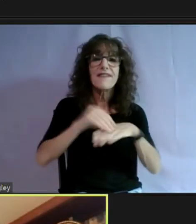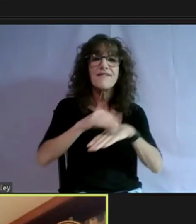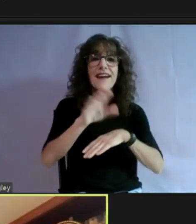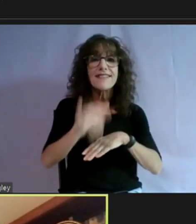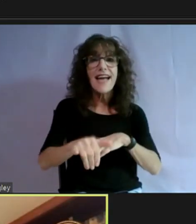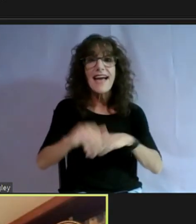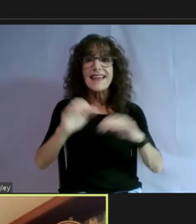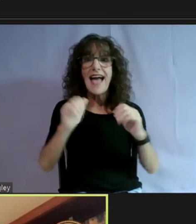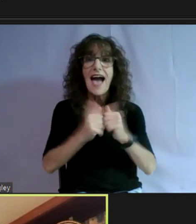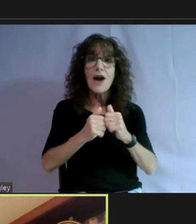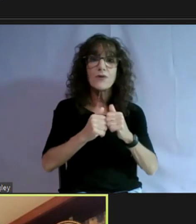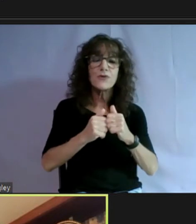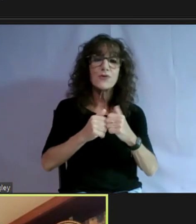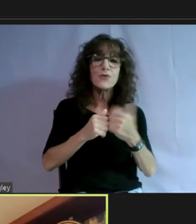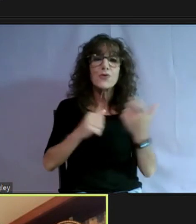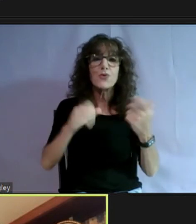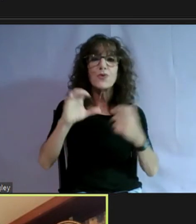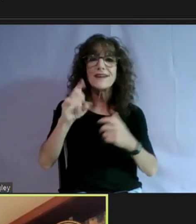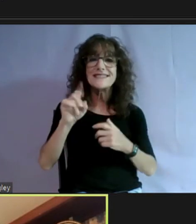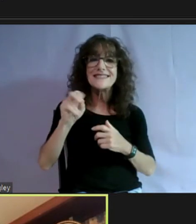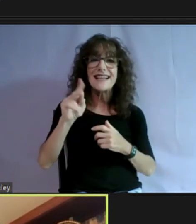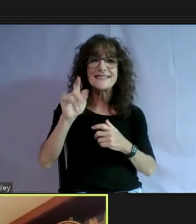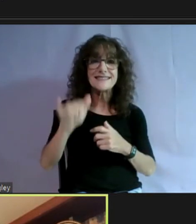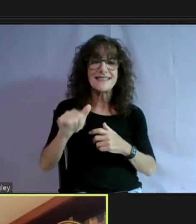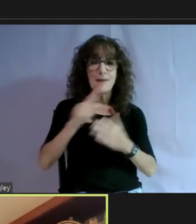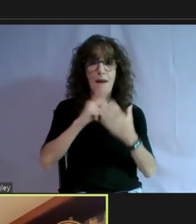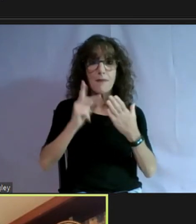densely populated zip codes contribute to this?